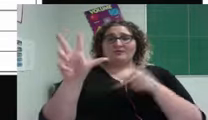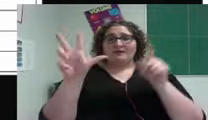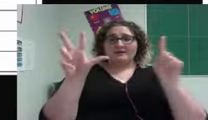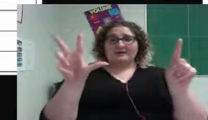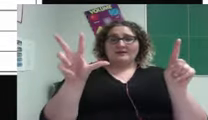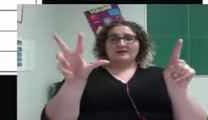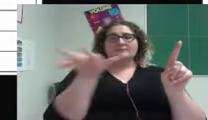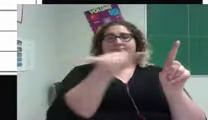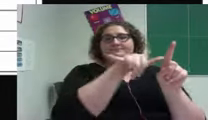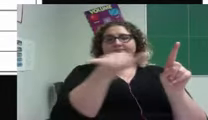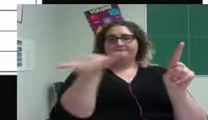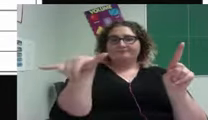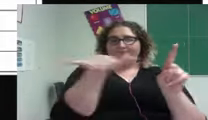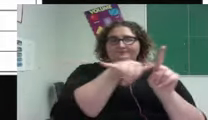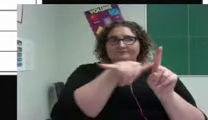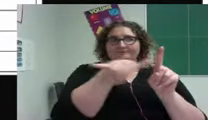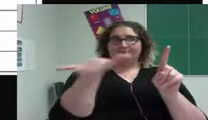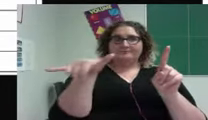And that was given.